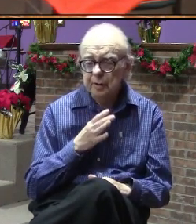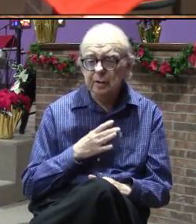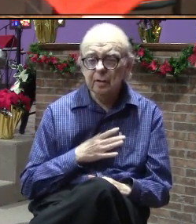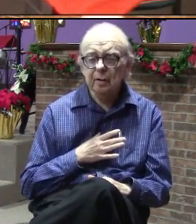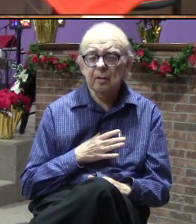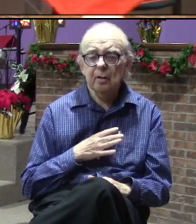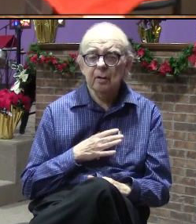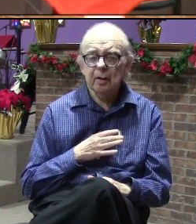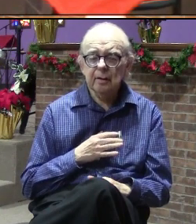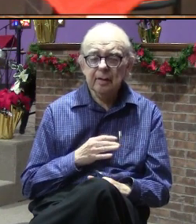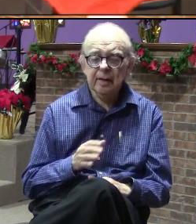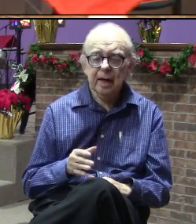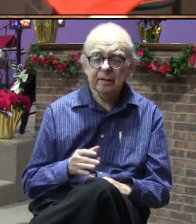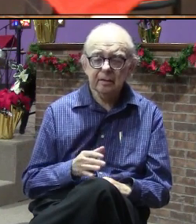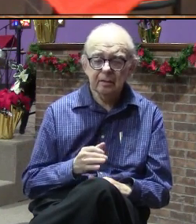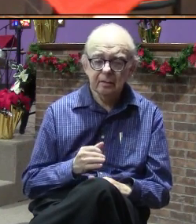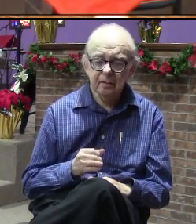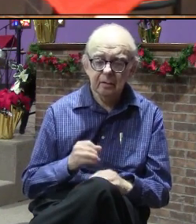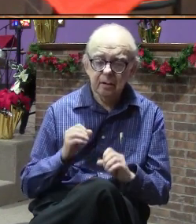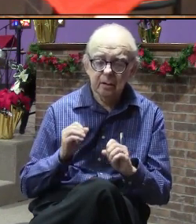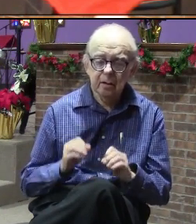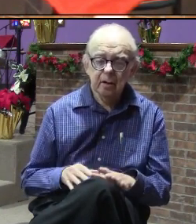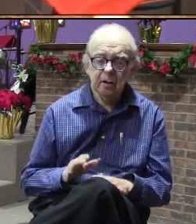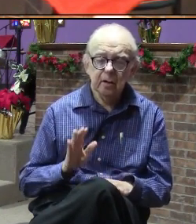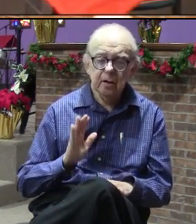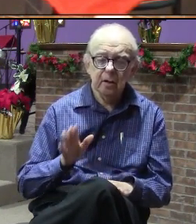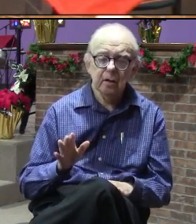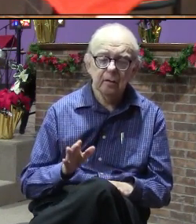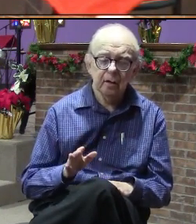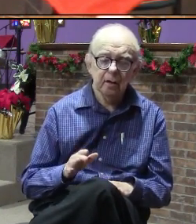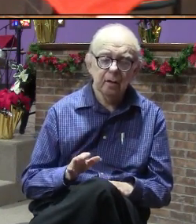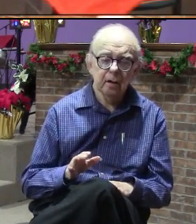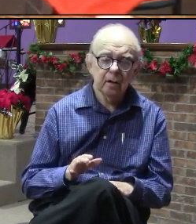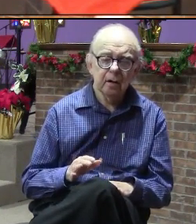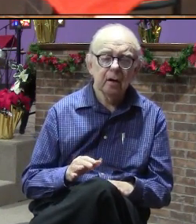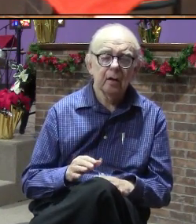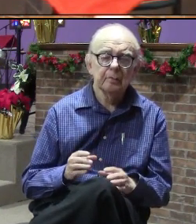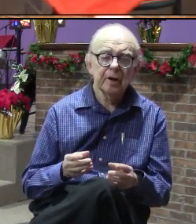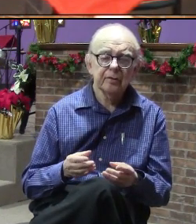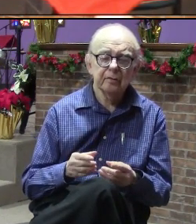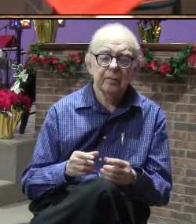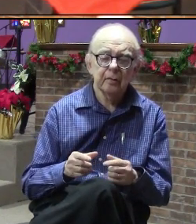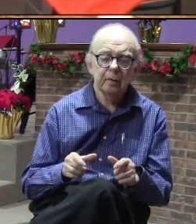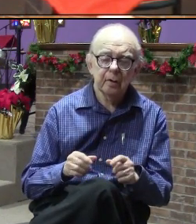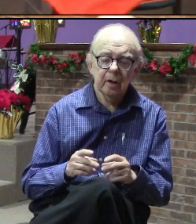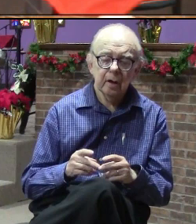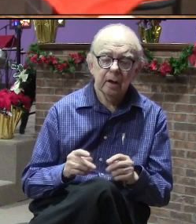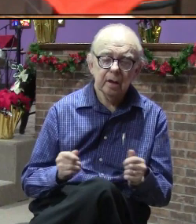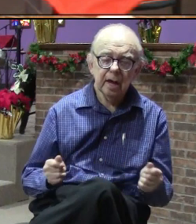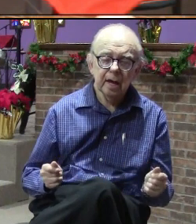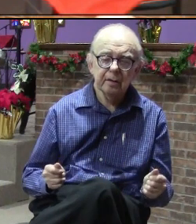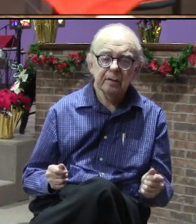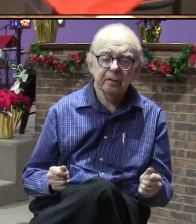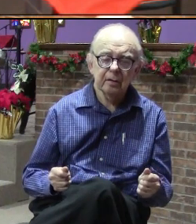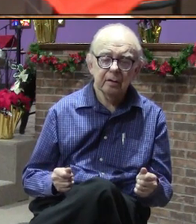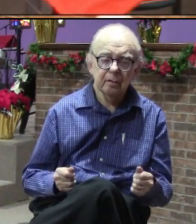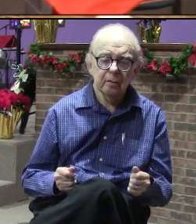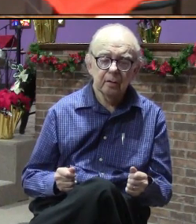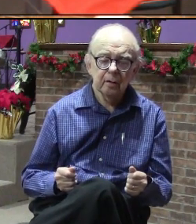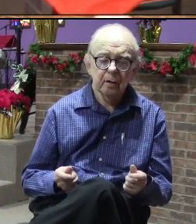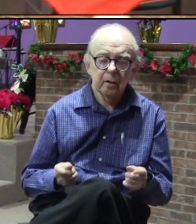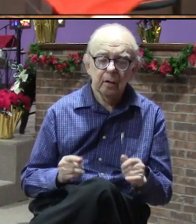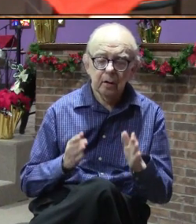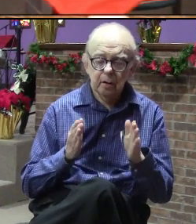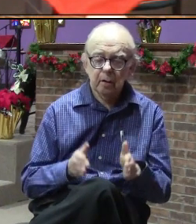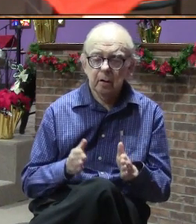that unfortunately the laws of our land sometimes are messed up. That when an individual has